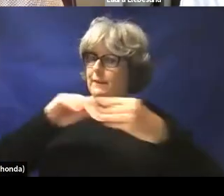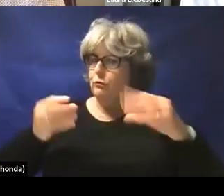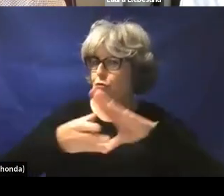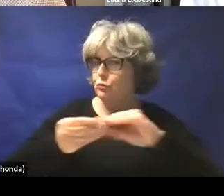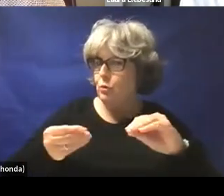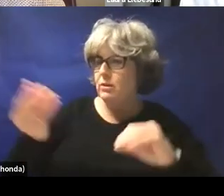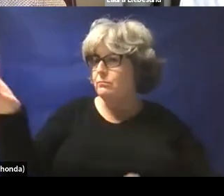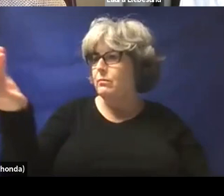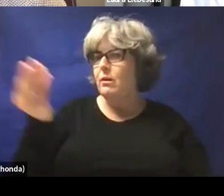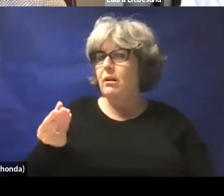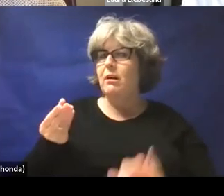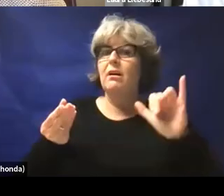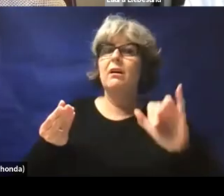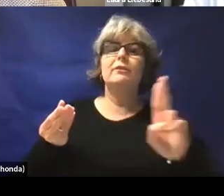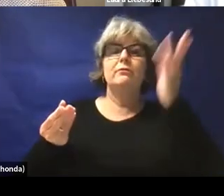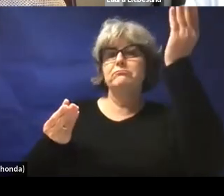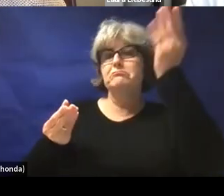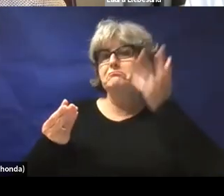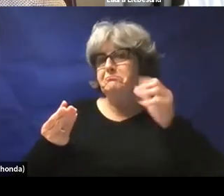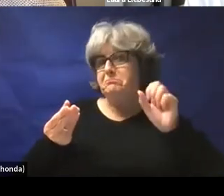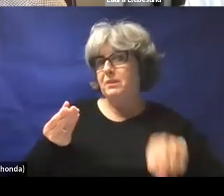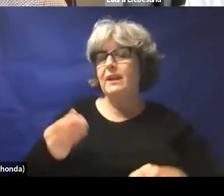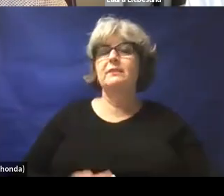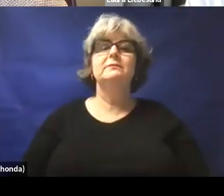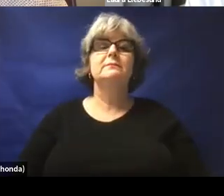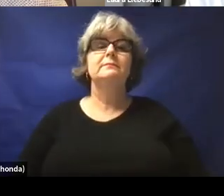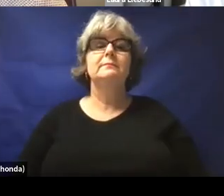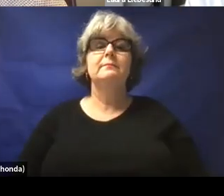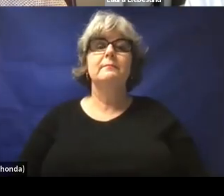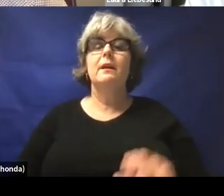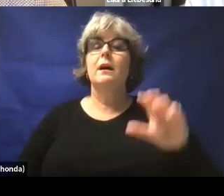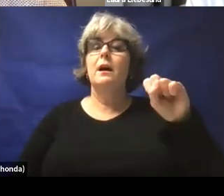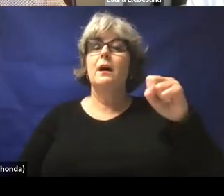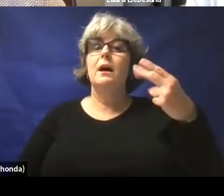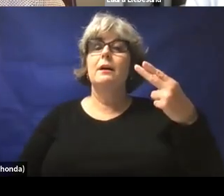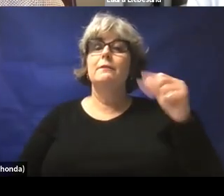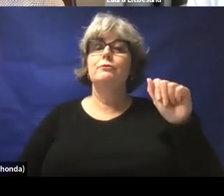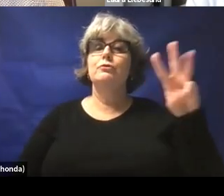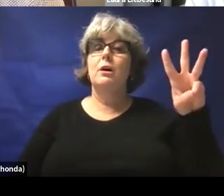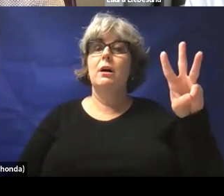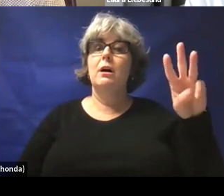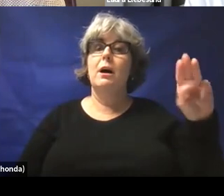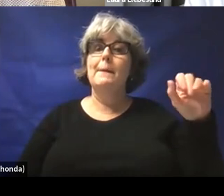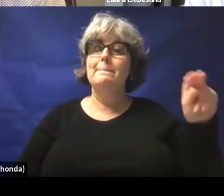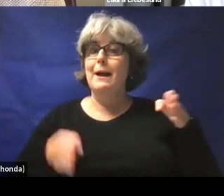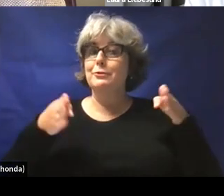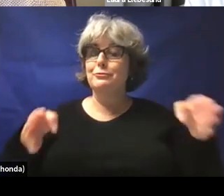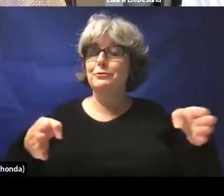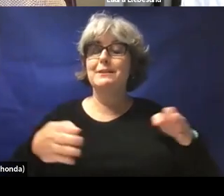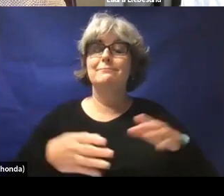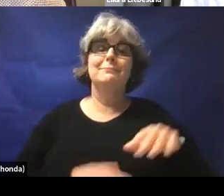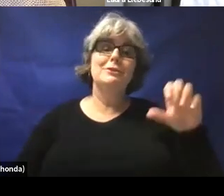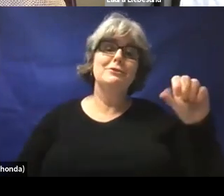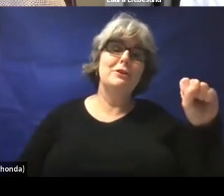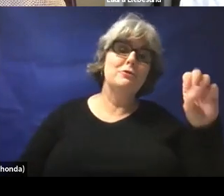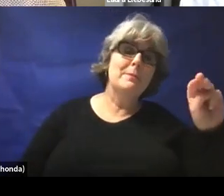that as a resource. And I think for the platform of Shaw Mainstreets, you know, which has a social media and digital presence